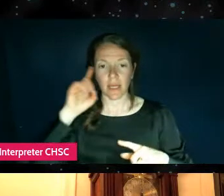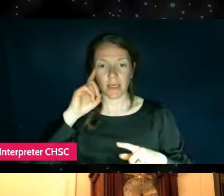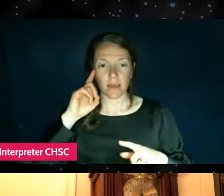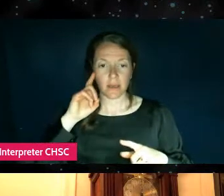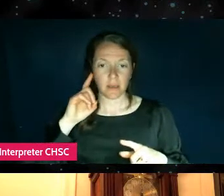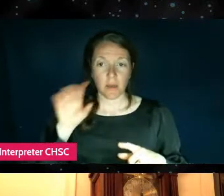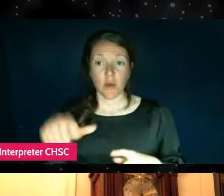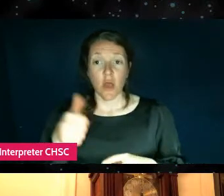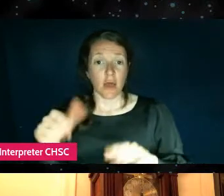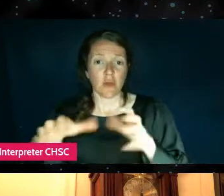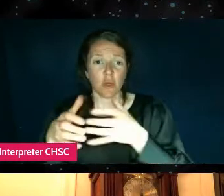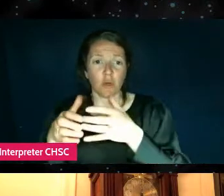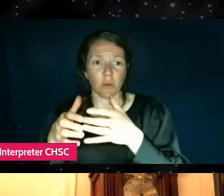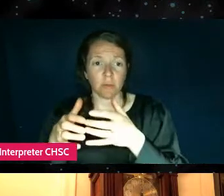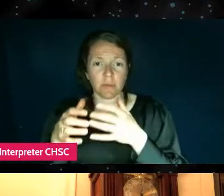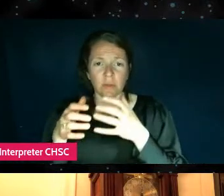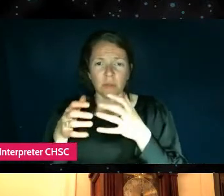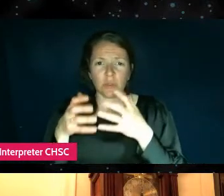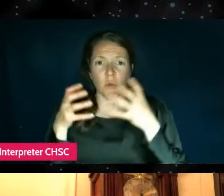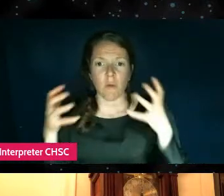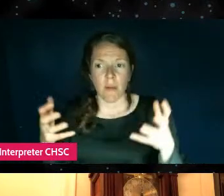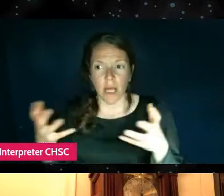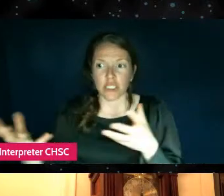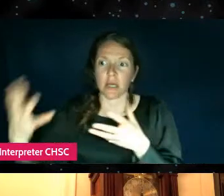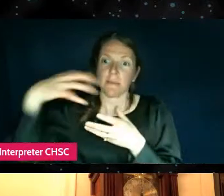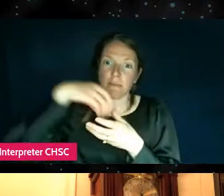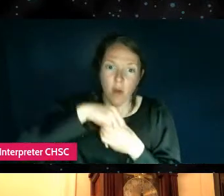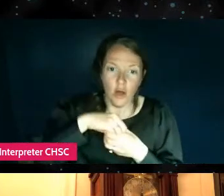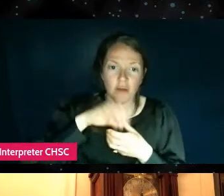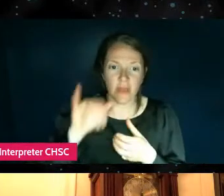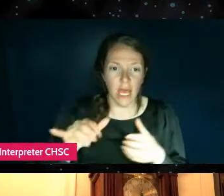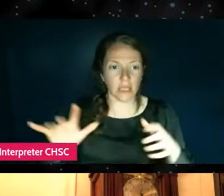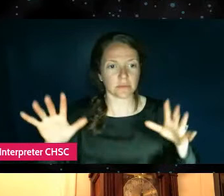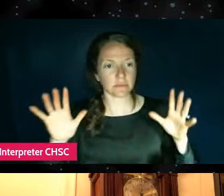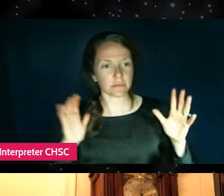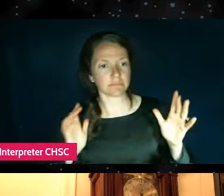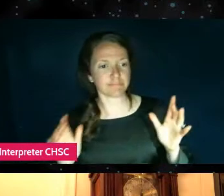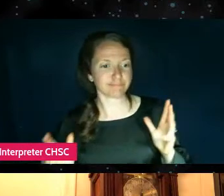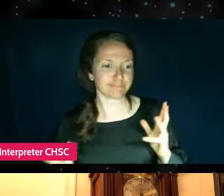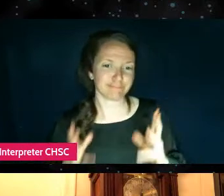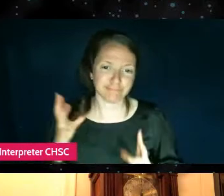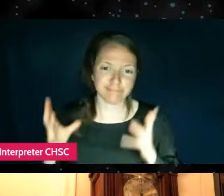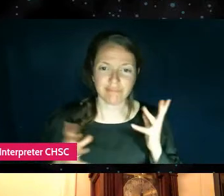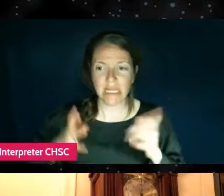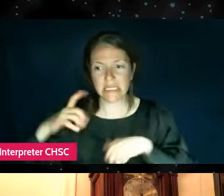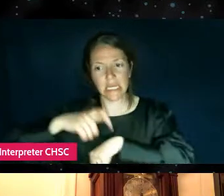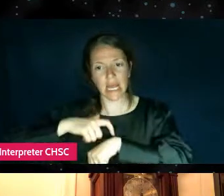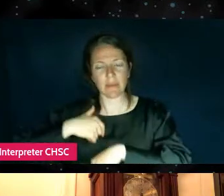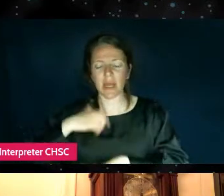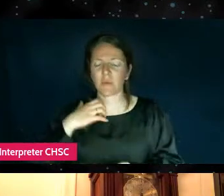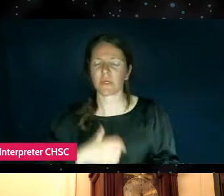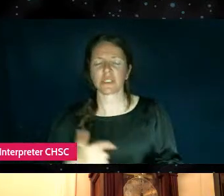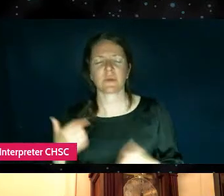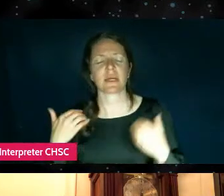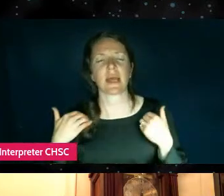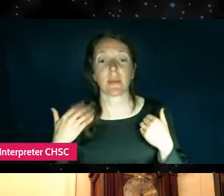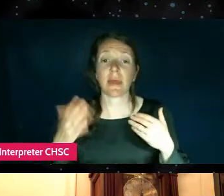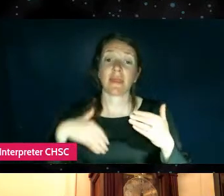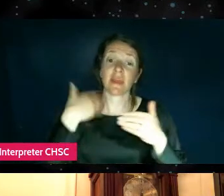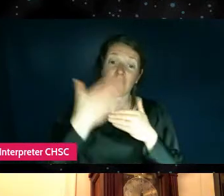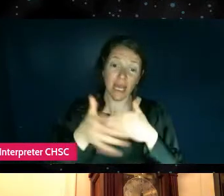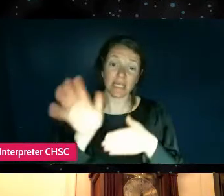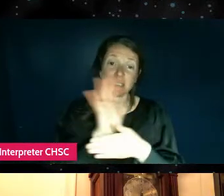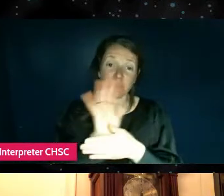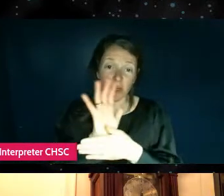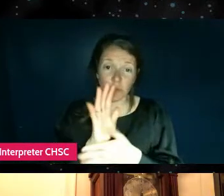those other groups were so much a part of this scene and so much a part of that time. I just wish we had, the next documentary